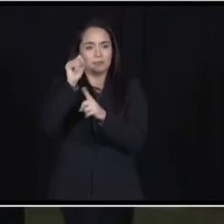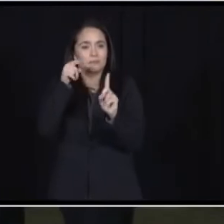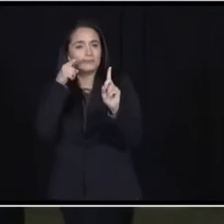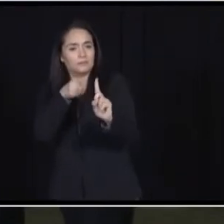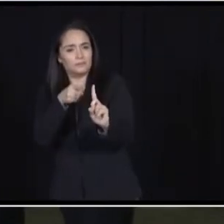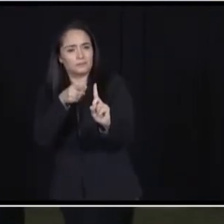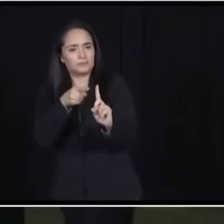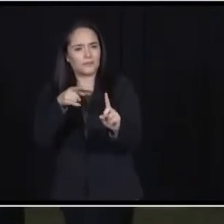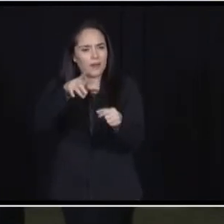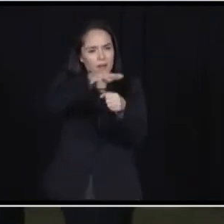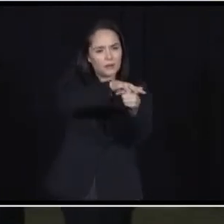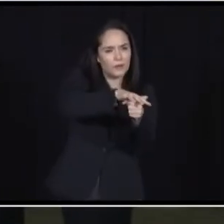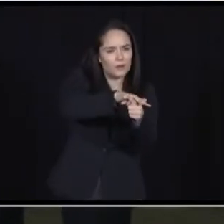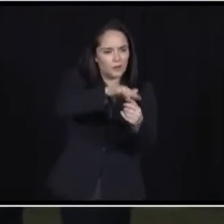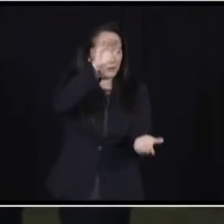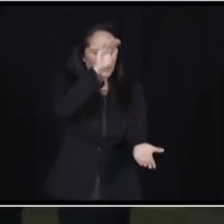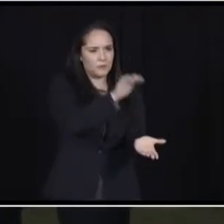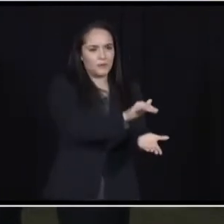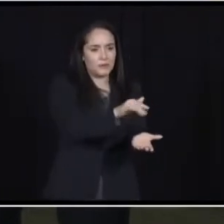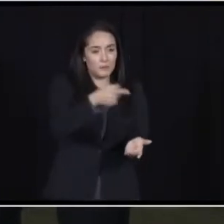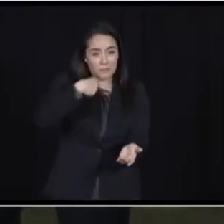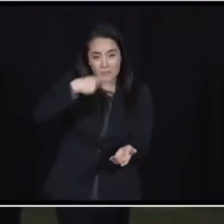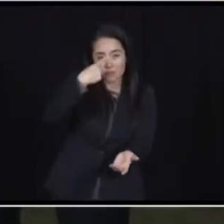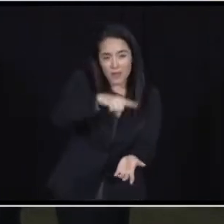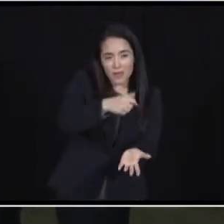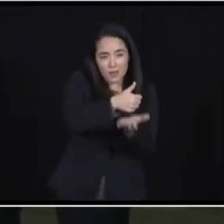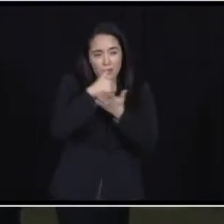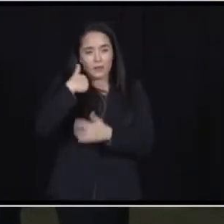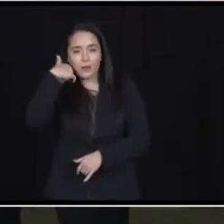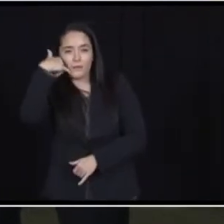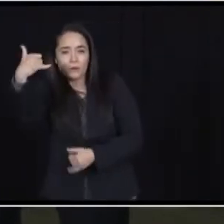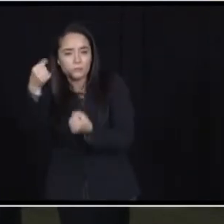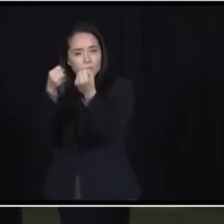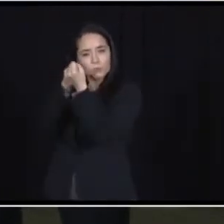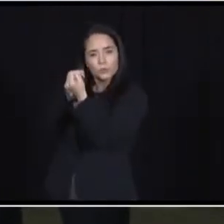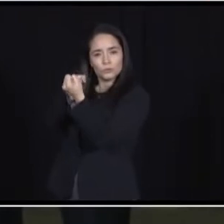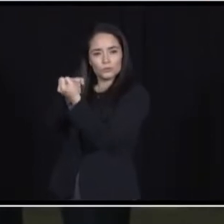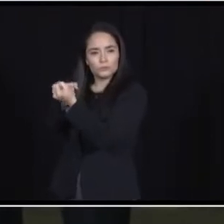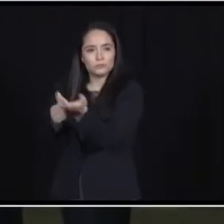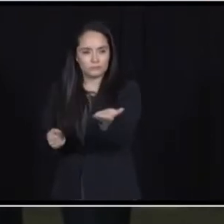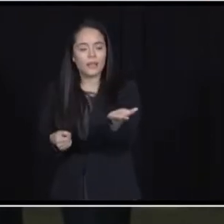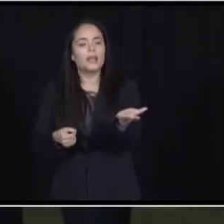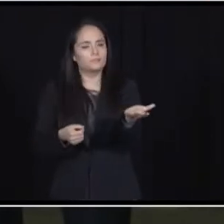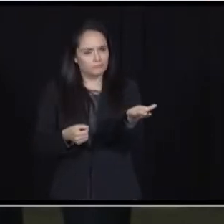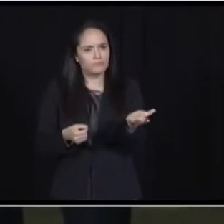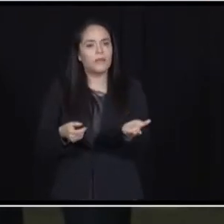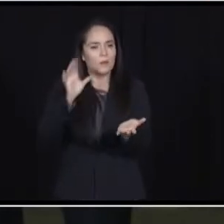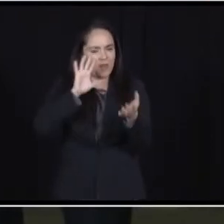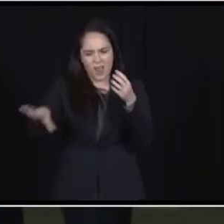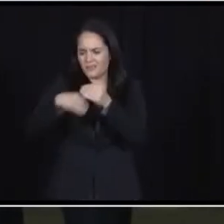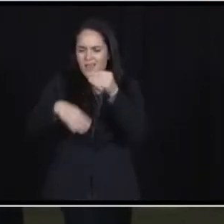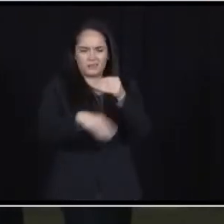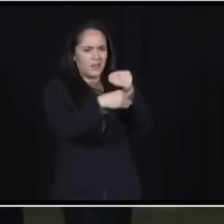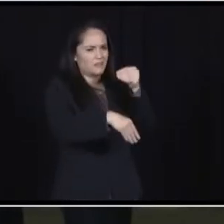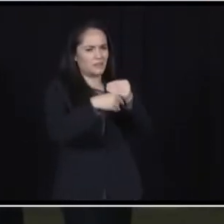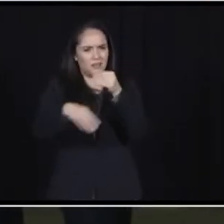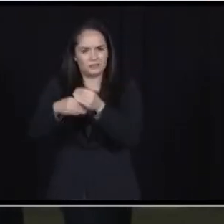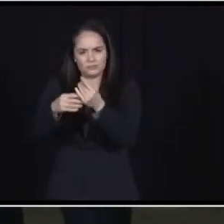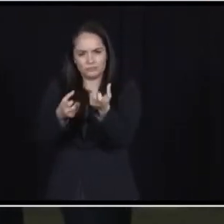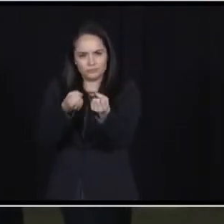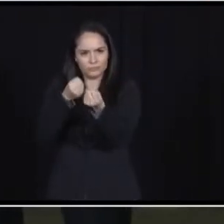telephone support. So we're providing many resources in all of these areas to make sure that we can get the